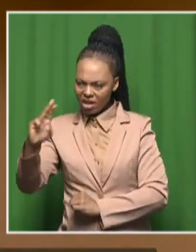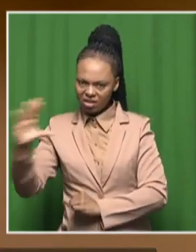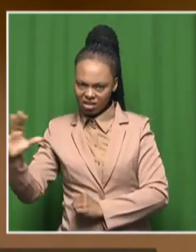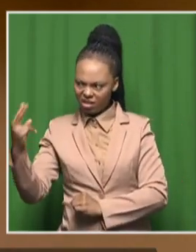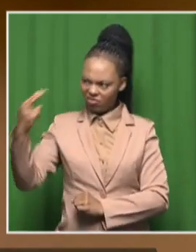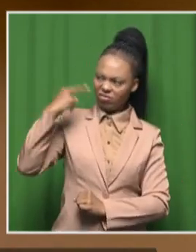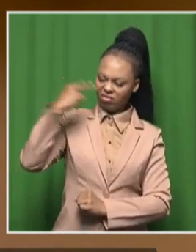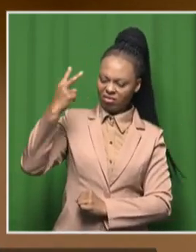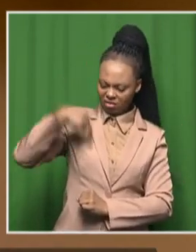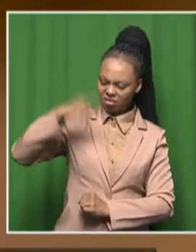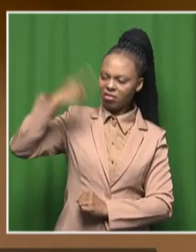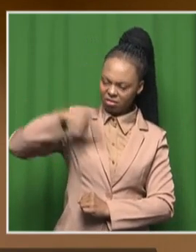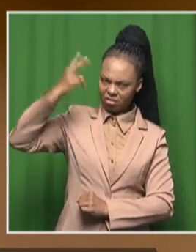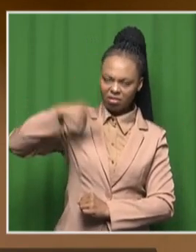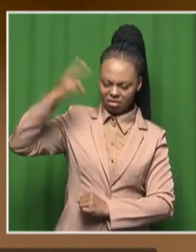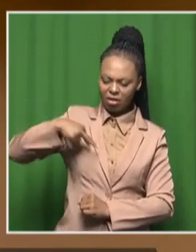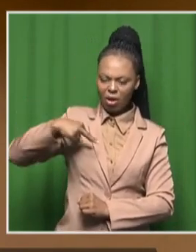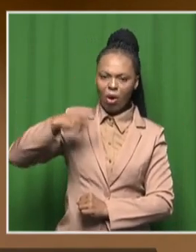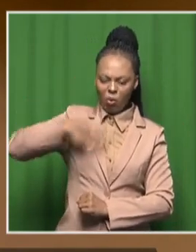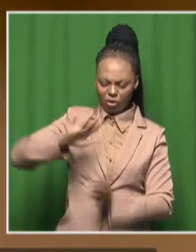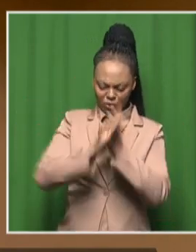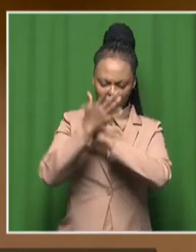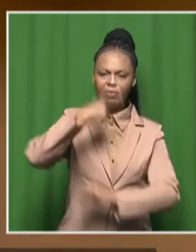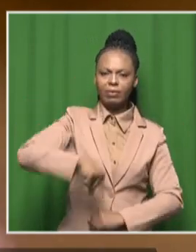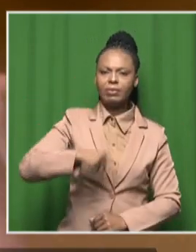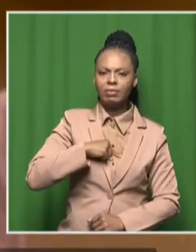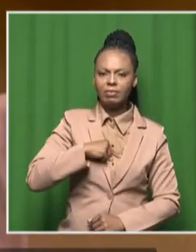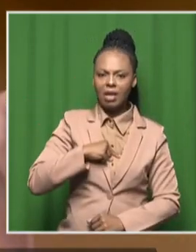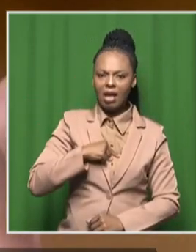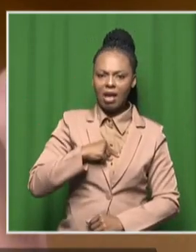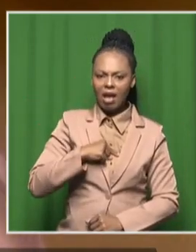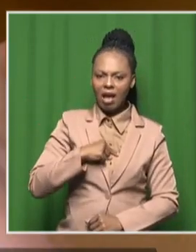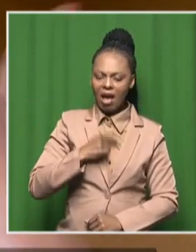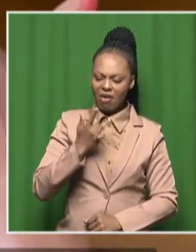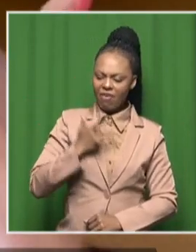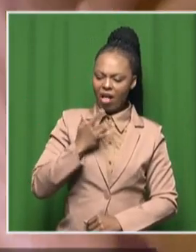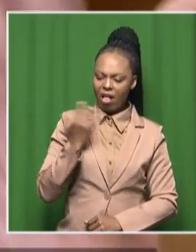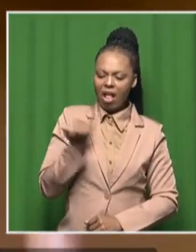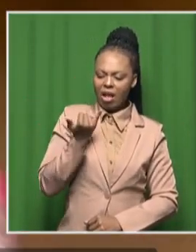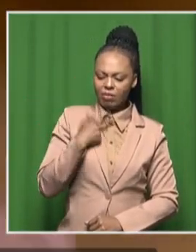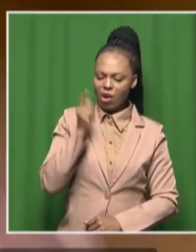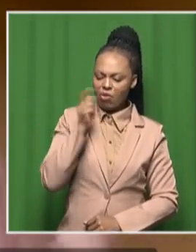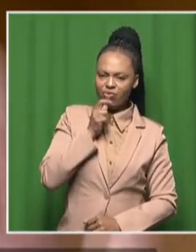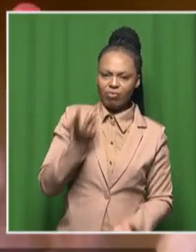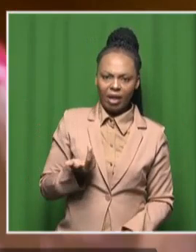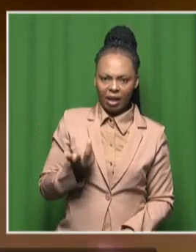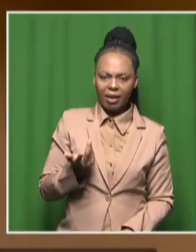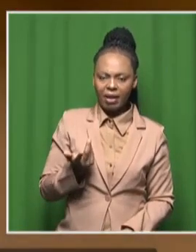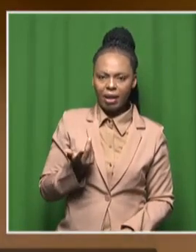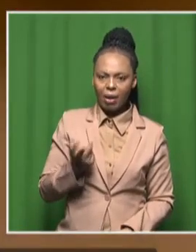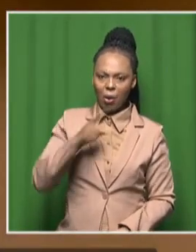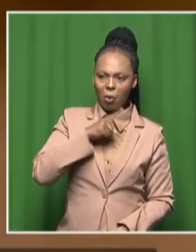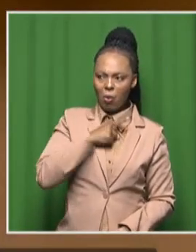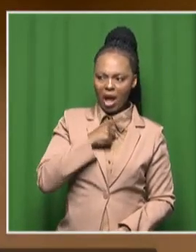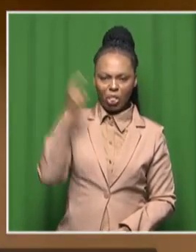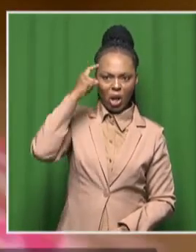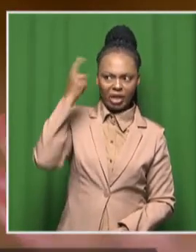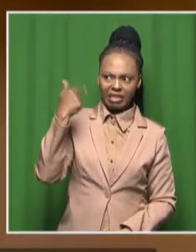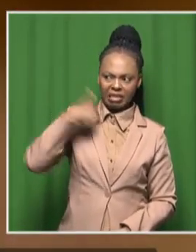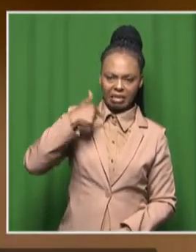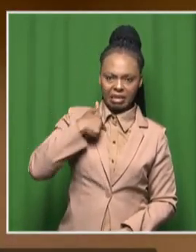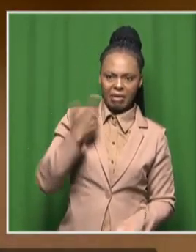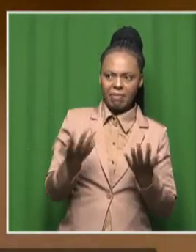who should be destroyed, because they have been inculcated with this notion that any woman